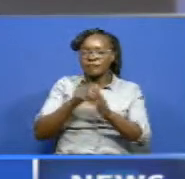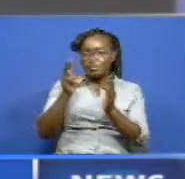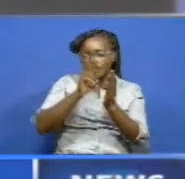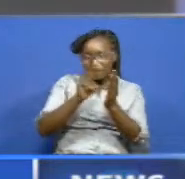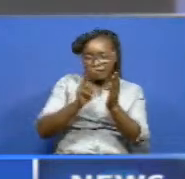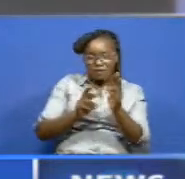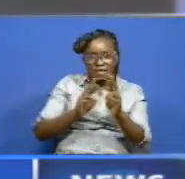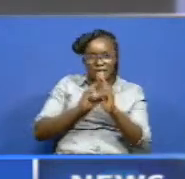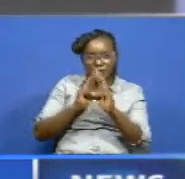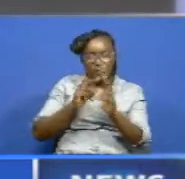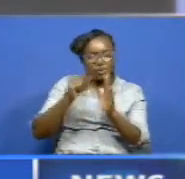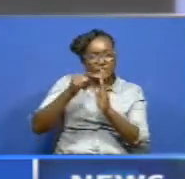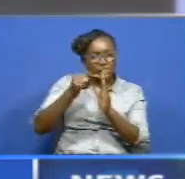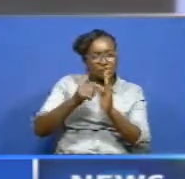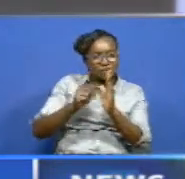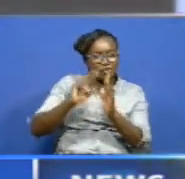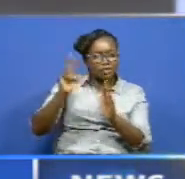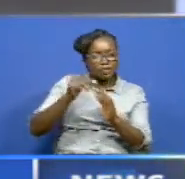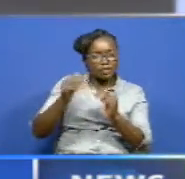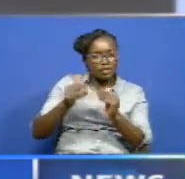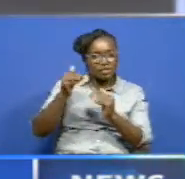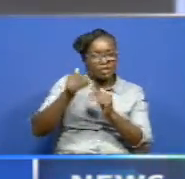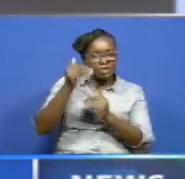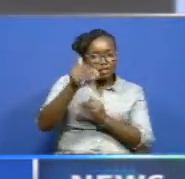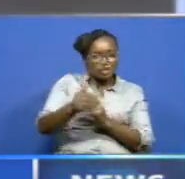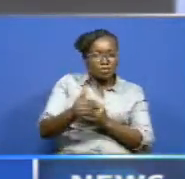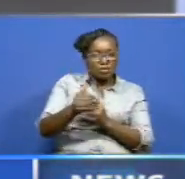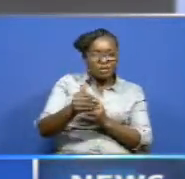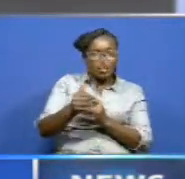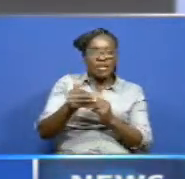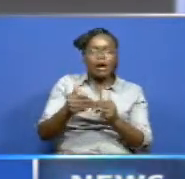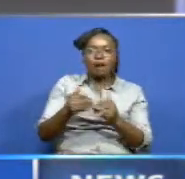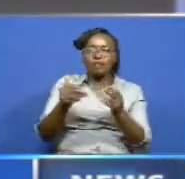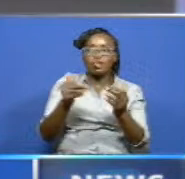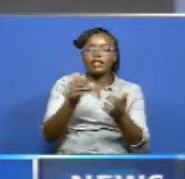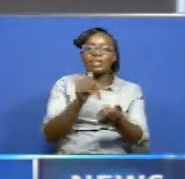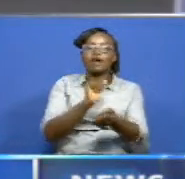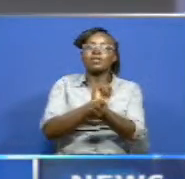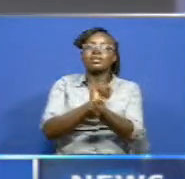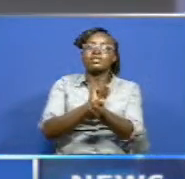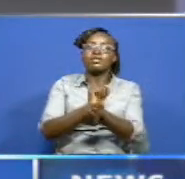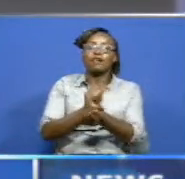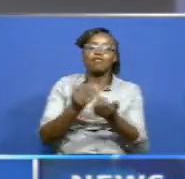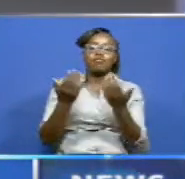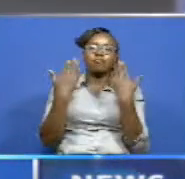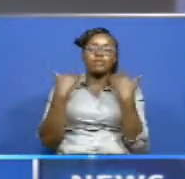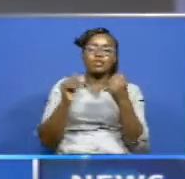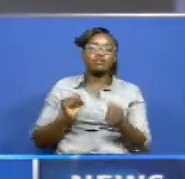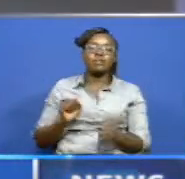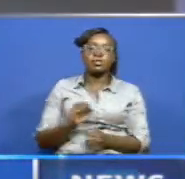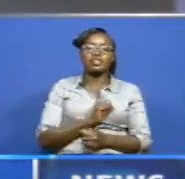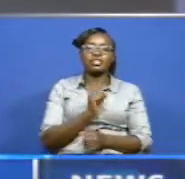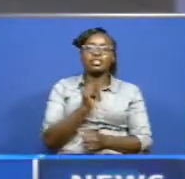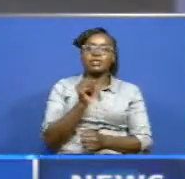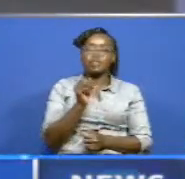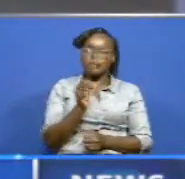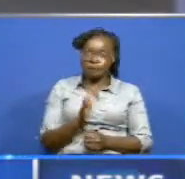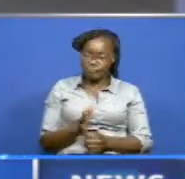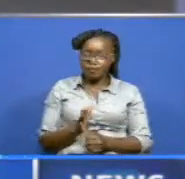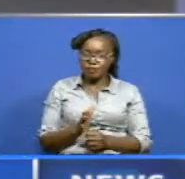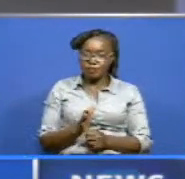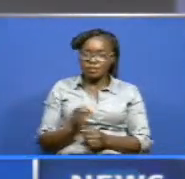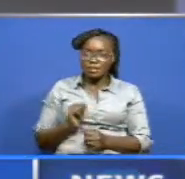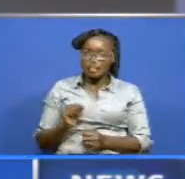the report, with the second adjournment arising following the arrest of Meru Senator Mithika Linturi.